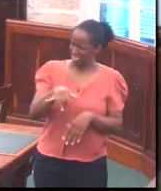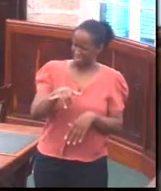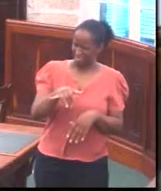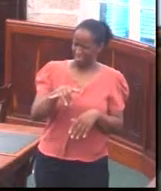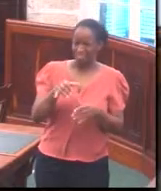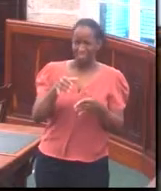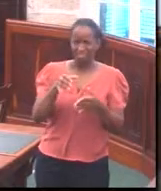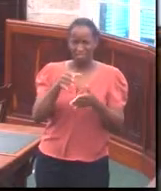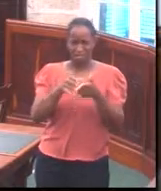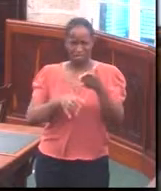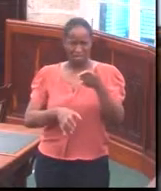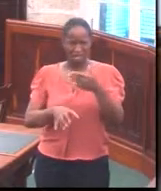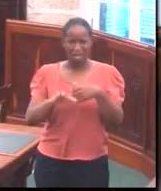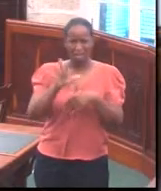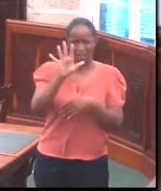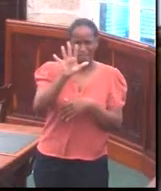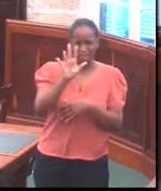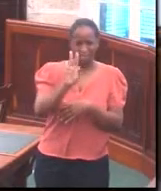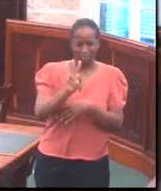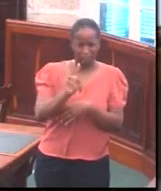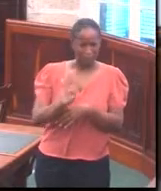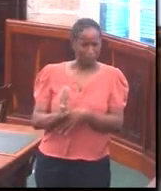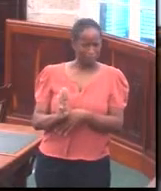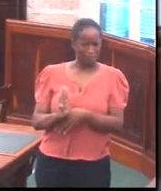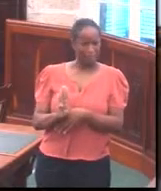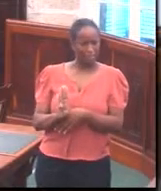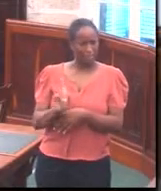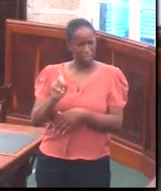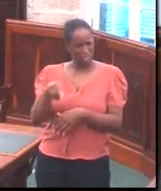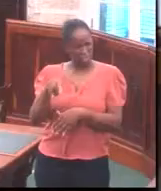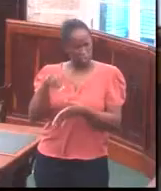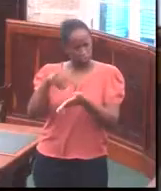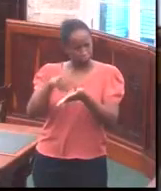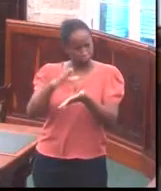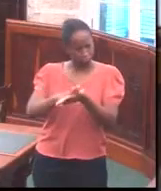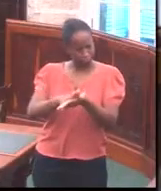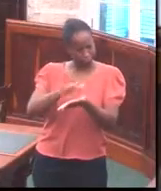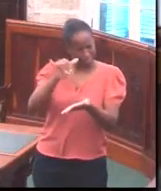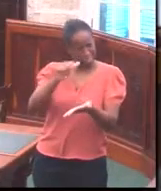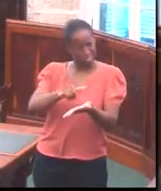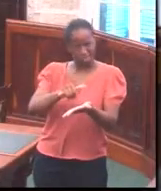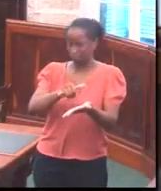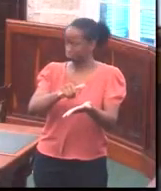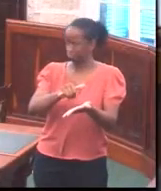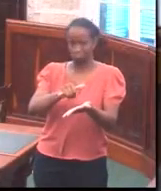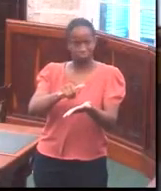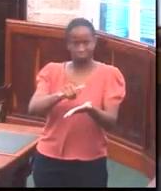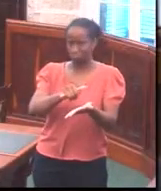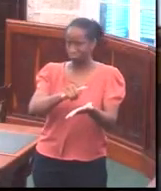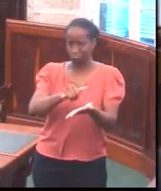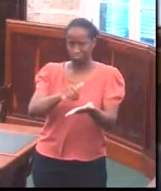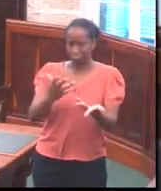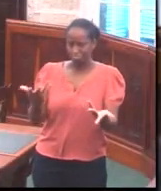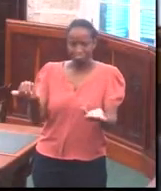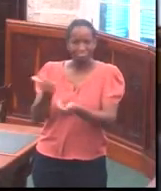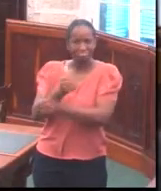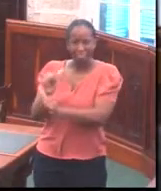any interception of a person's right to use his telephone for the sake of